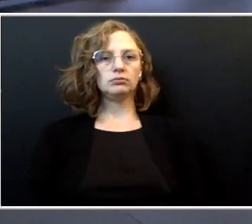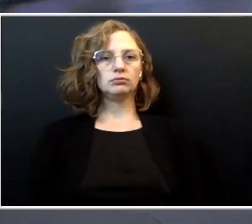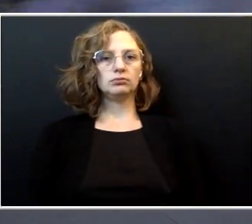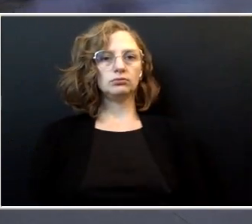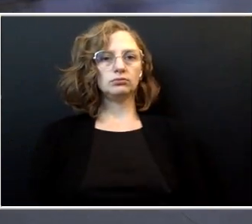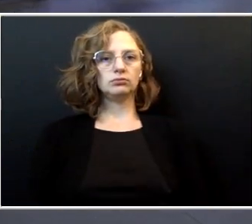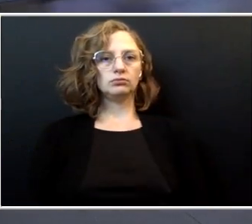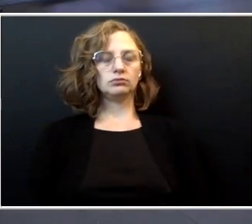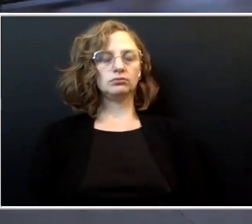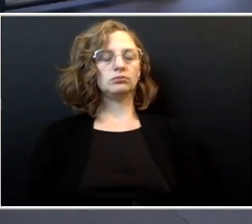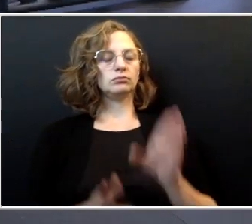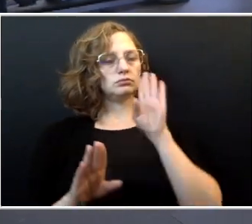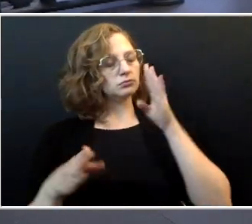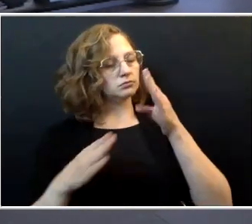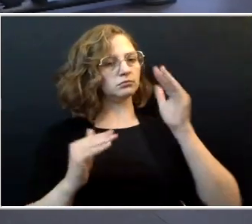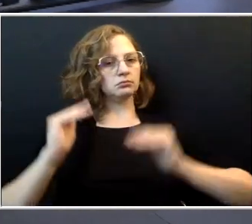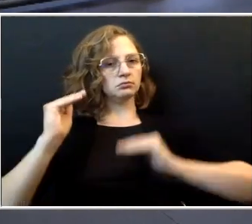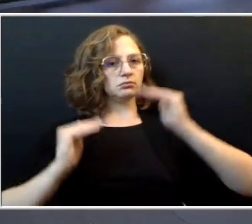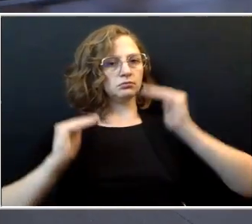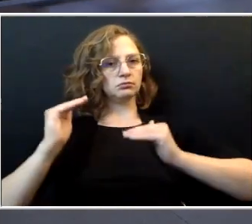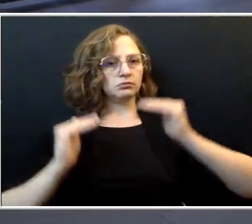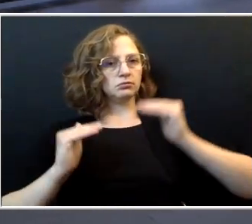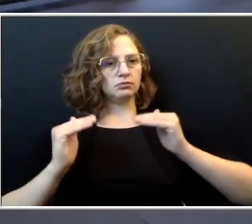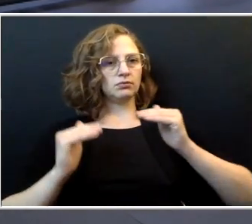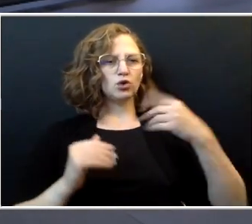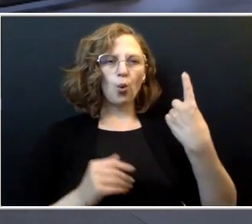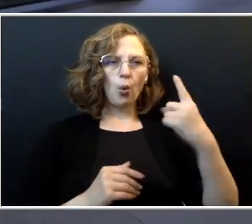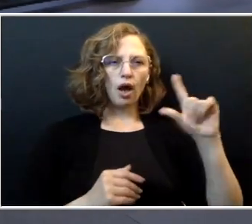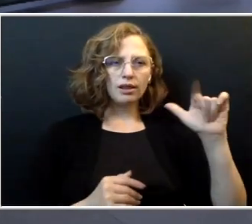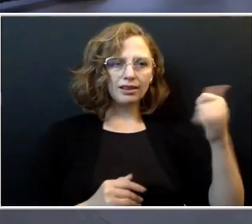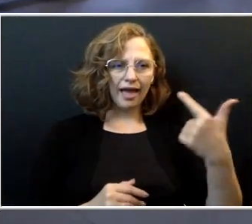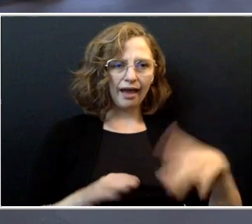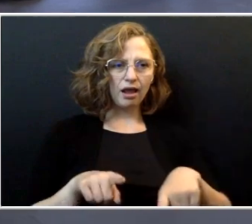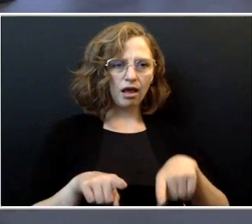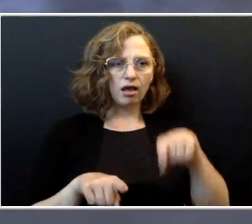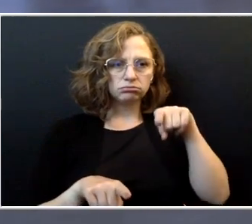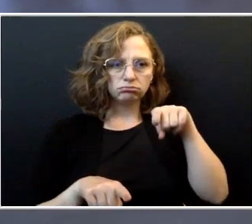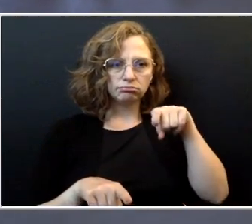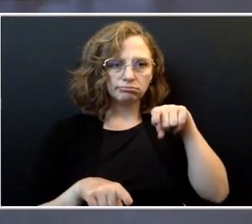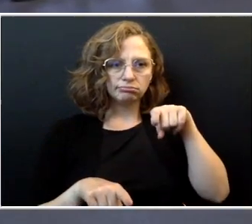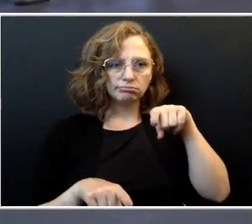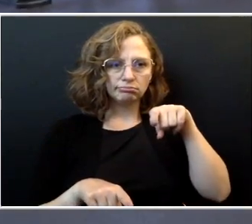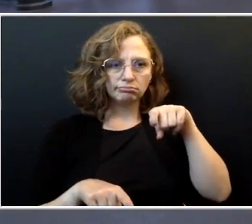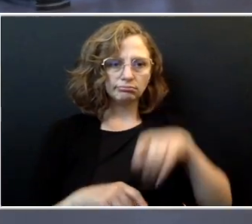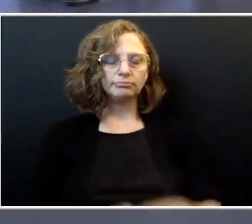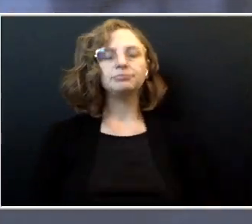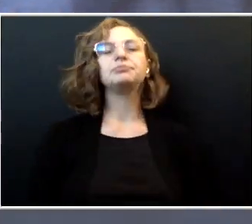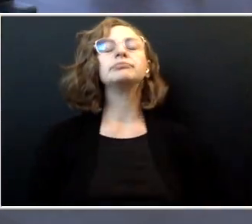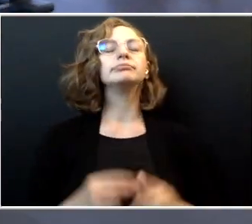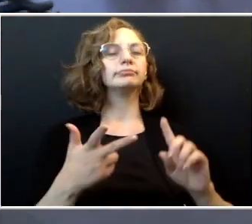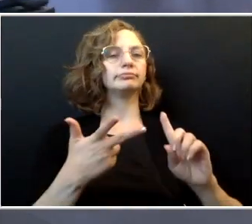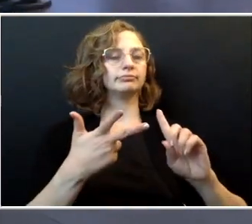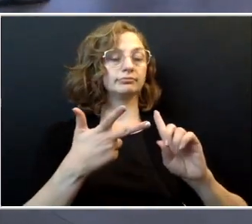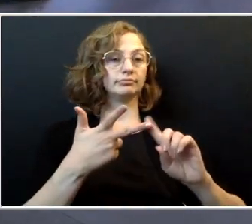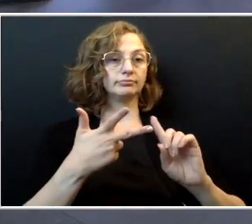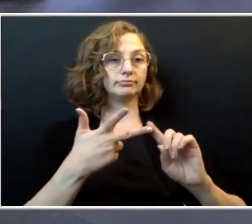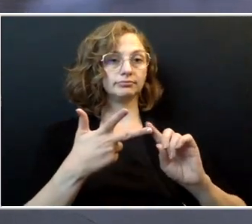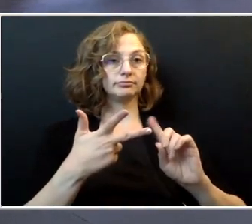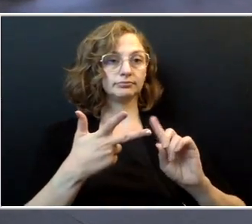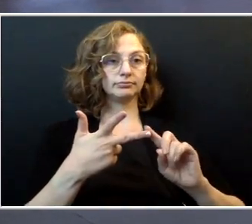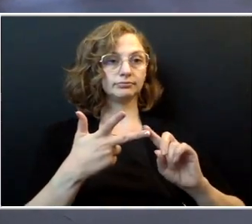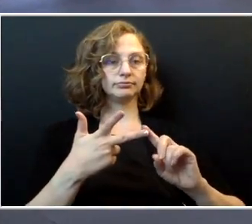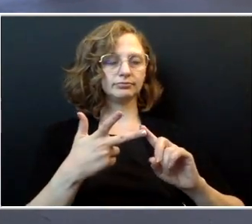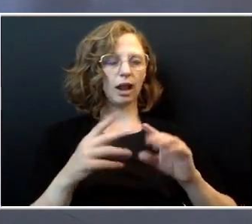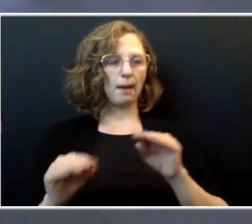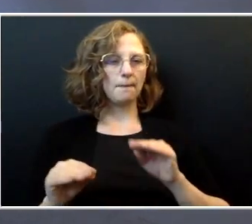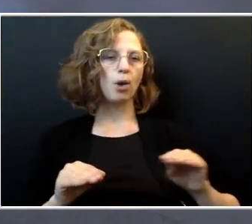balance, core strength. And then the third one that we're going to do is going to be about mobility. So what I'm going to